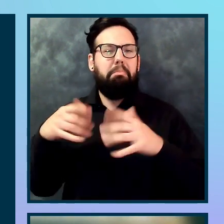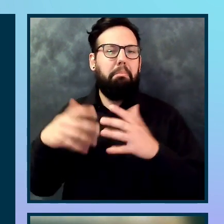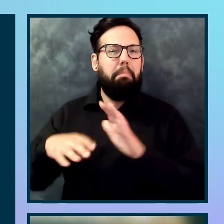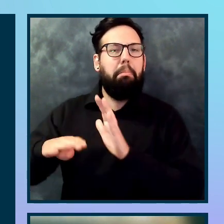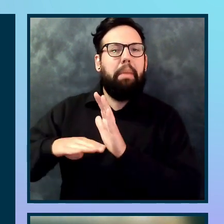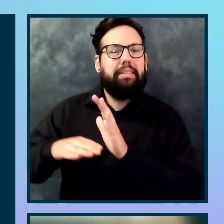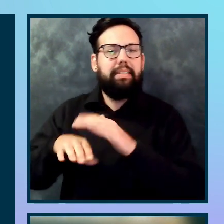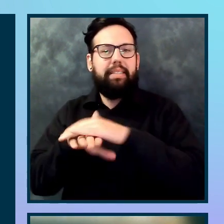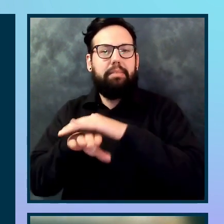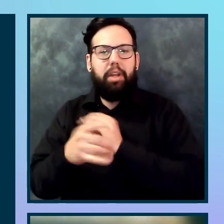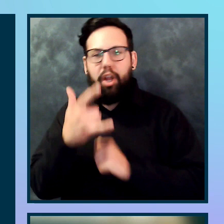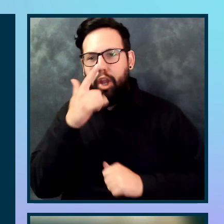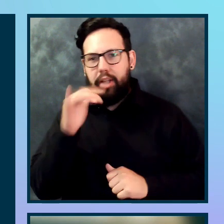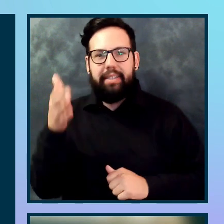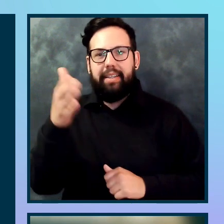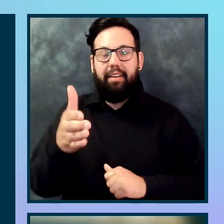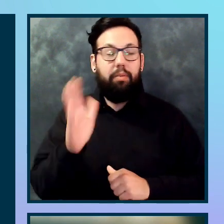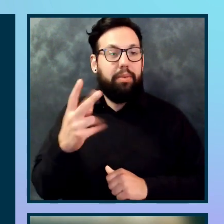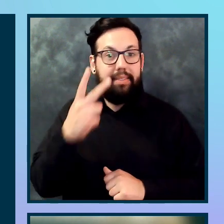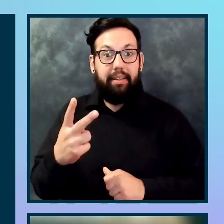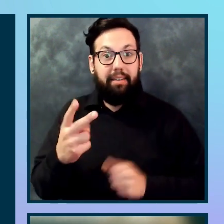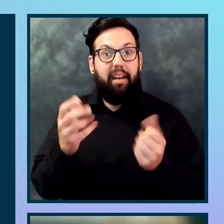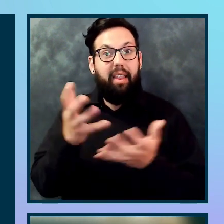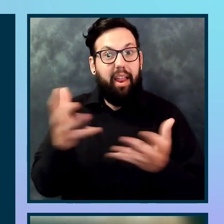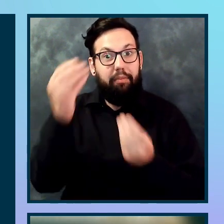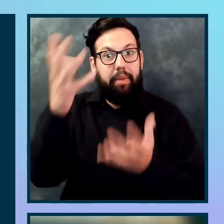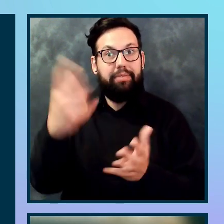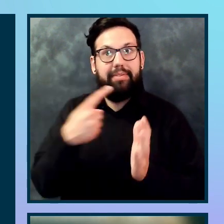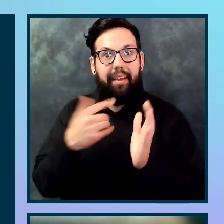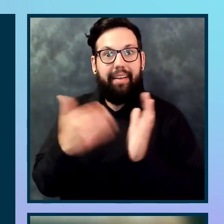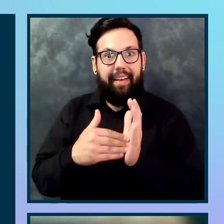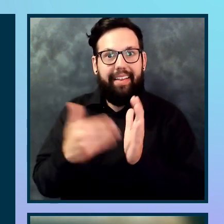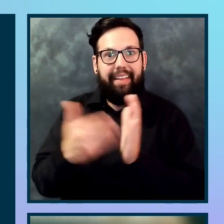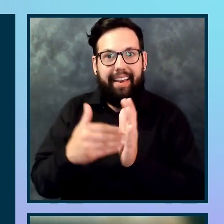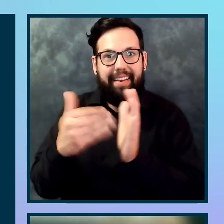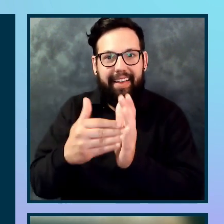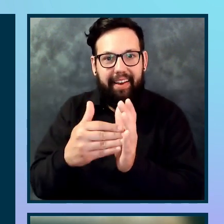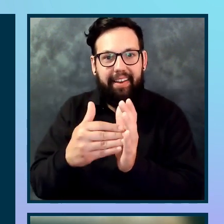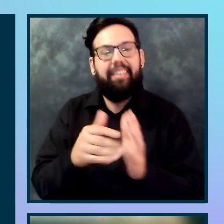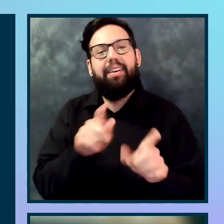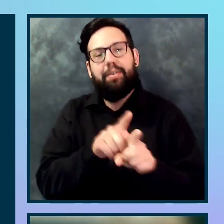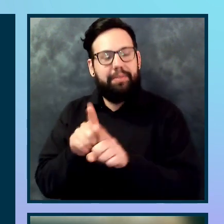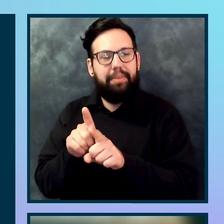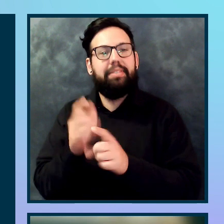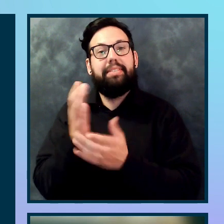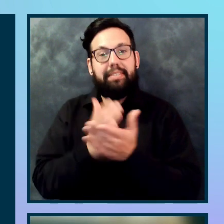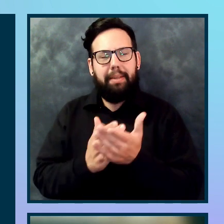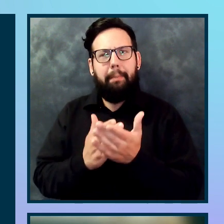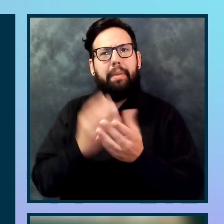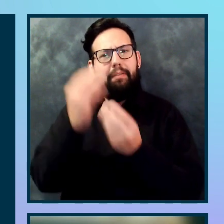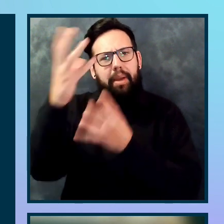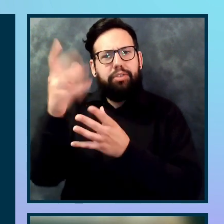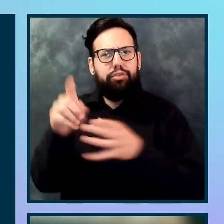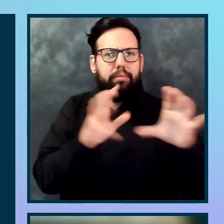You're going to notice there's a lot of repeated information. There's some views that should be announced, grouped together, and